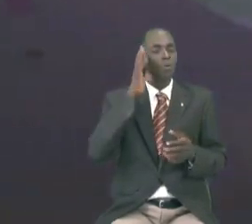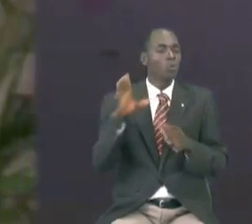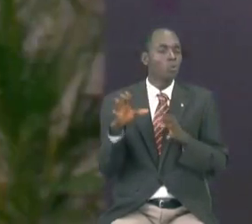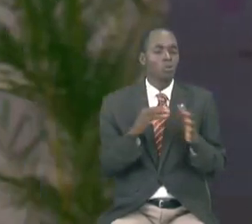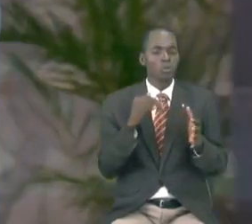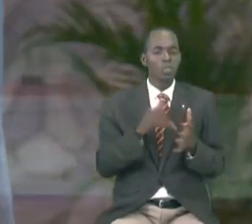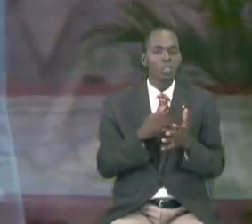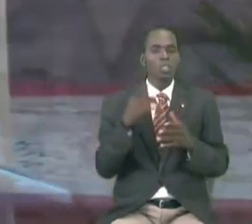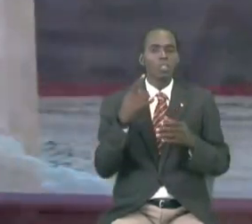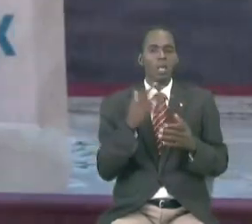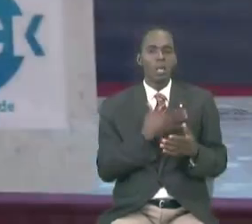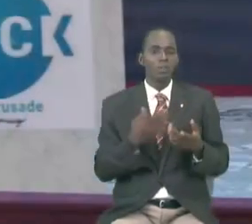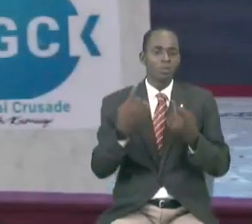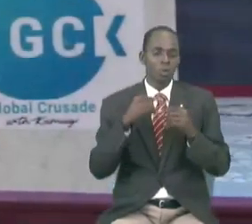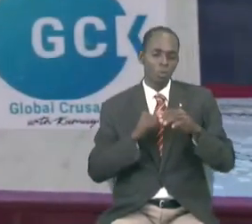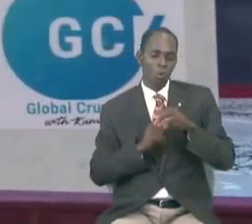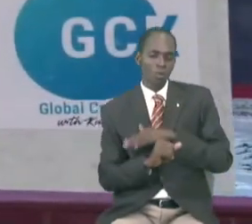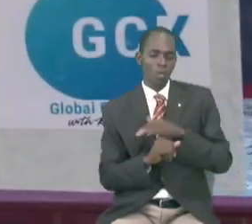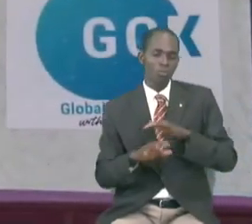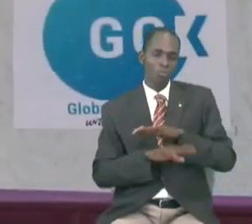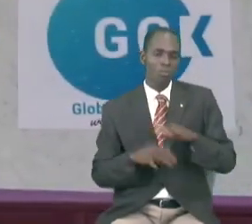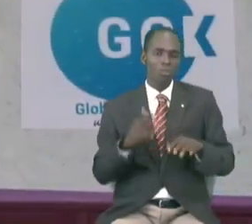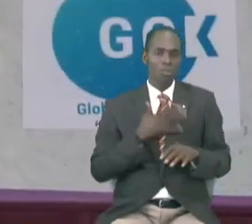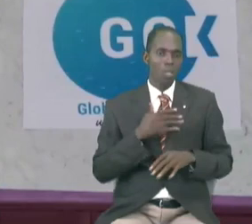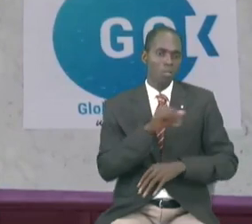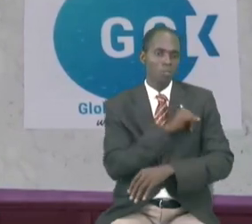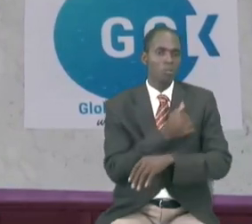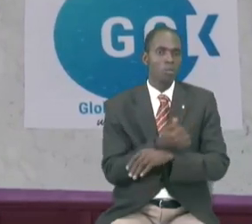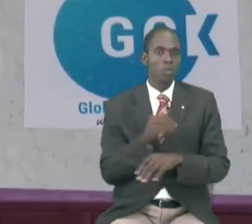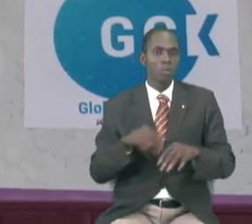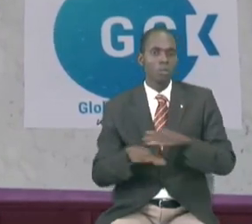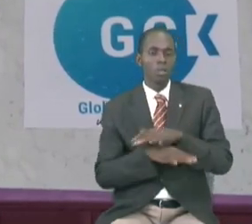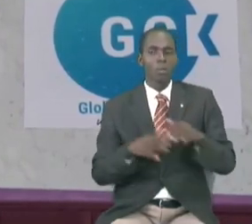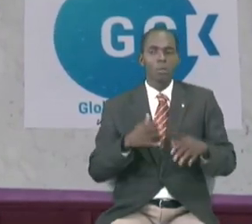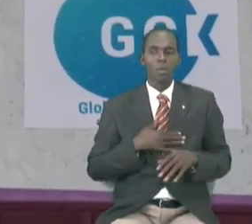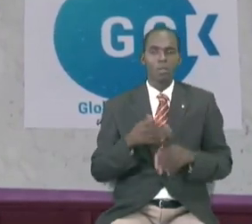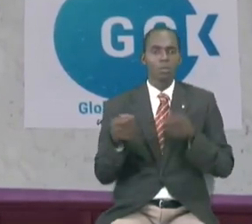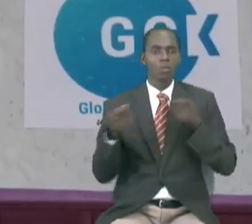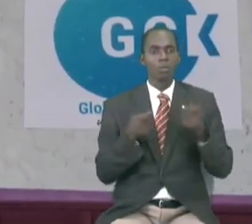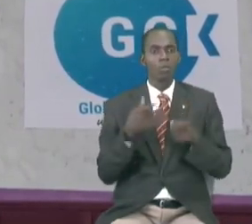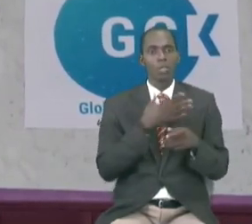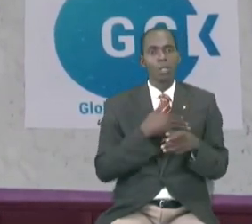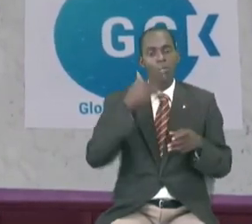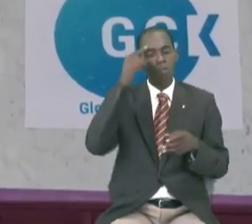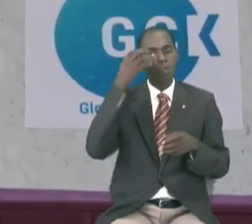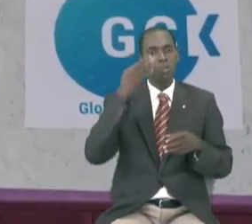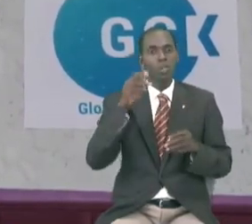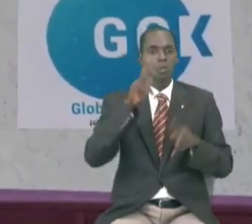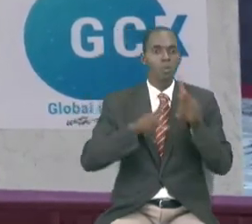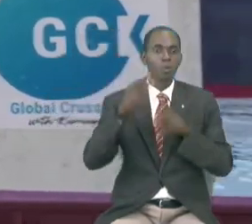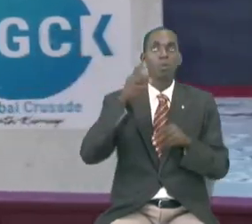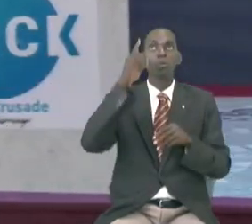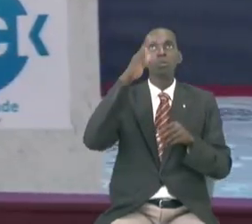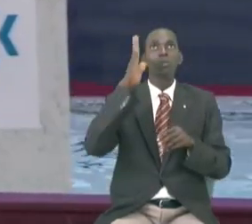will not come under my control, it's better for me to die. If you die in that condition, it's hellfire. Therefore now,